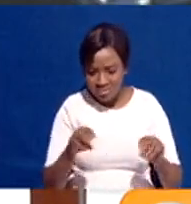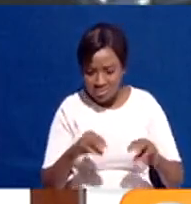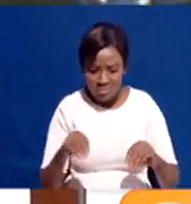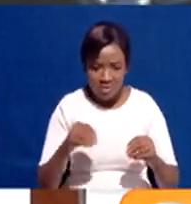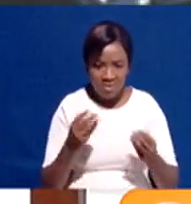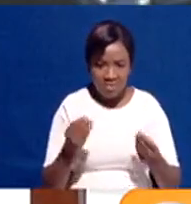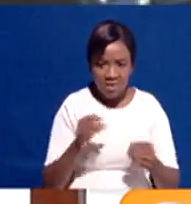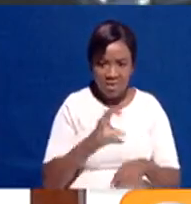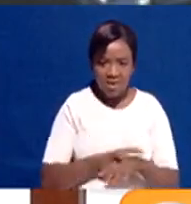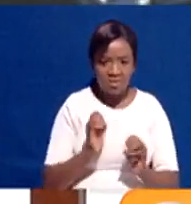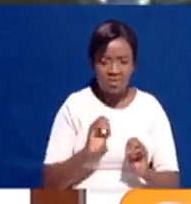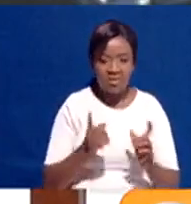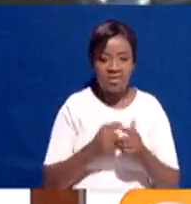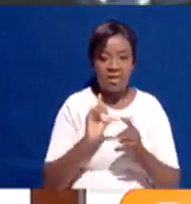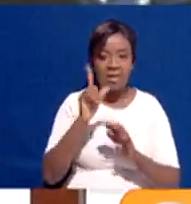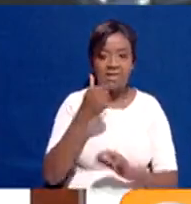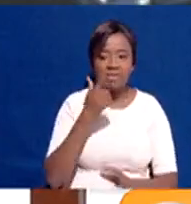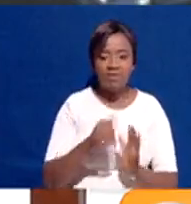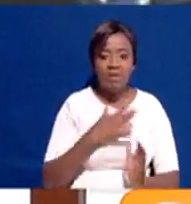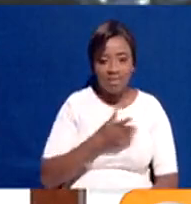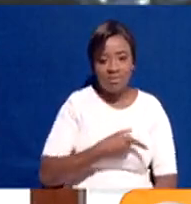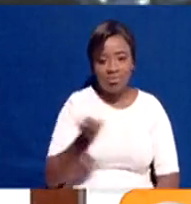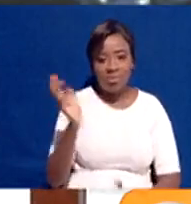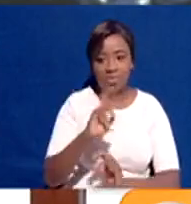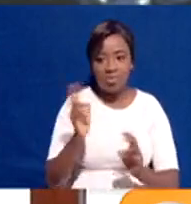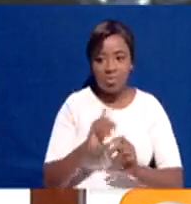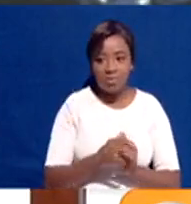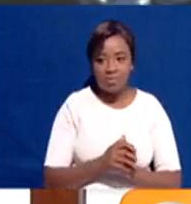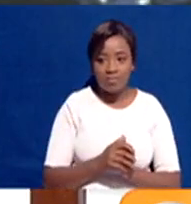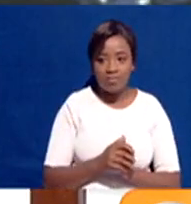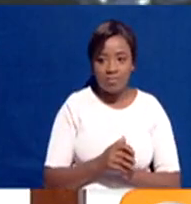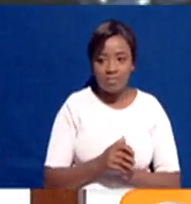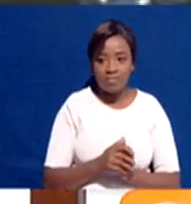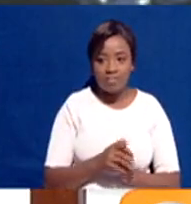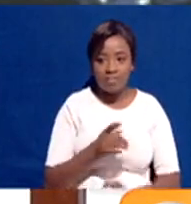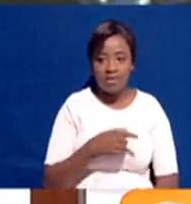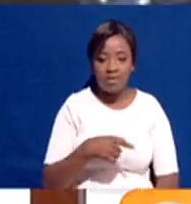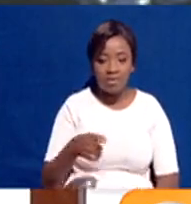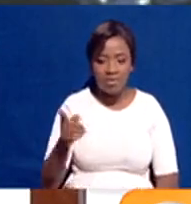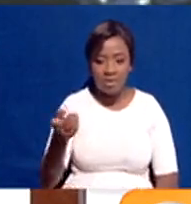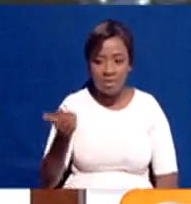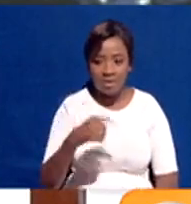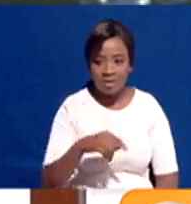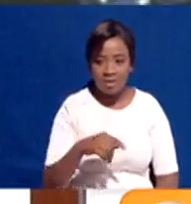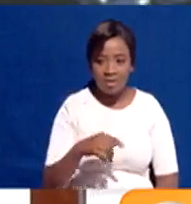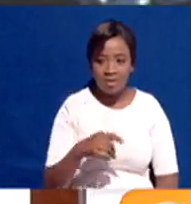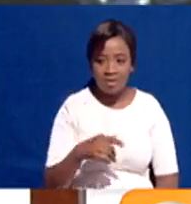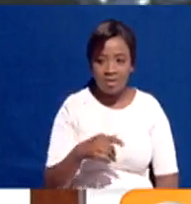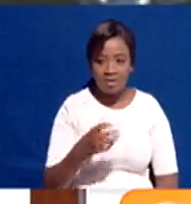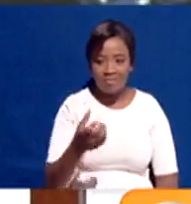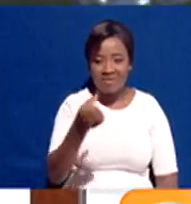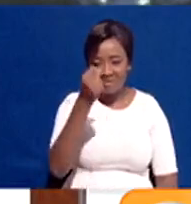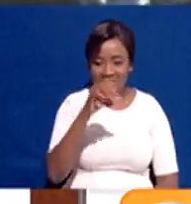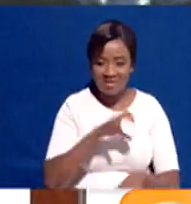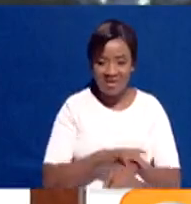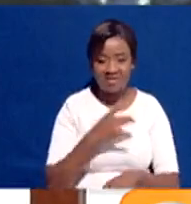find anything. So eventually we told her, go and look for it yourself. Then she went and came back late, and then she was holding something in her hand. And then she said, Daddy, I found my